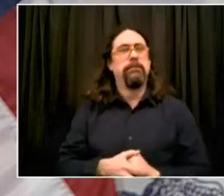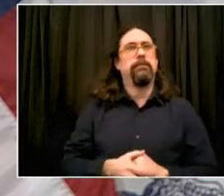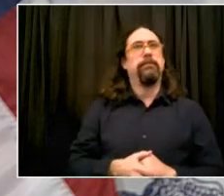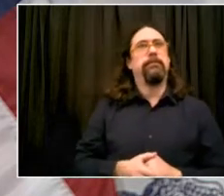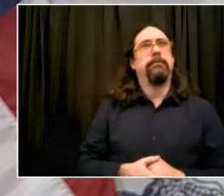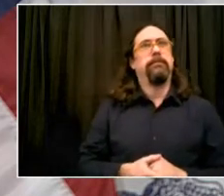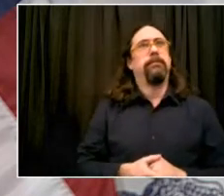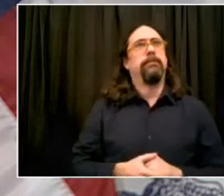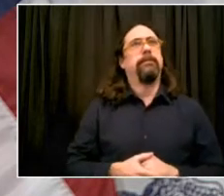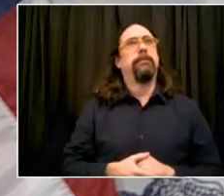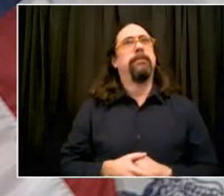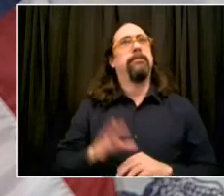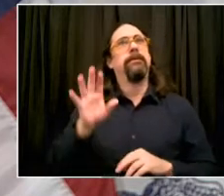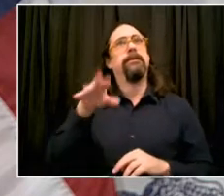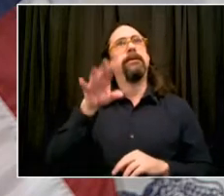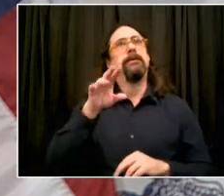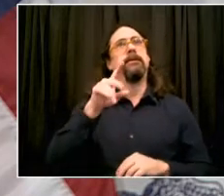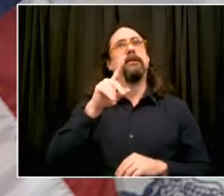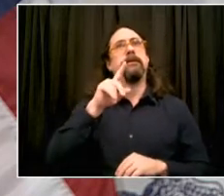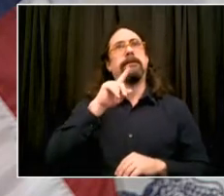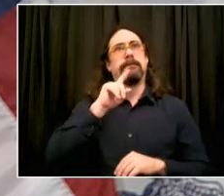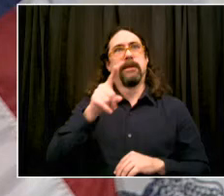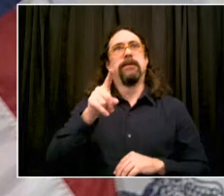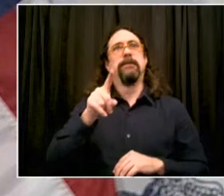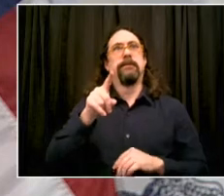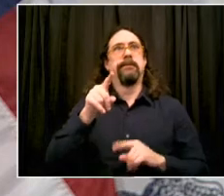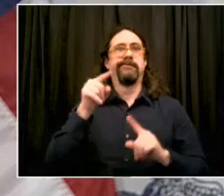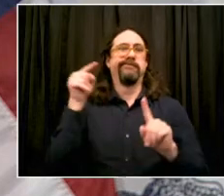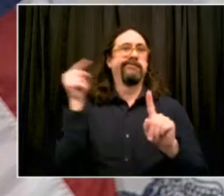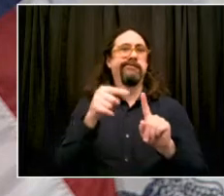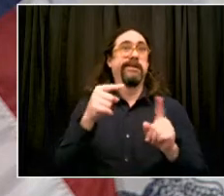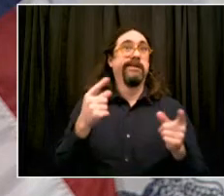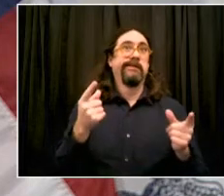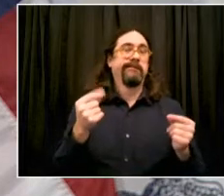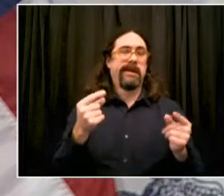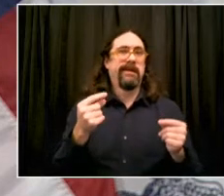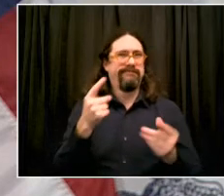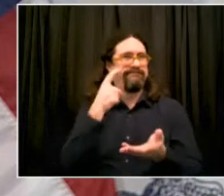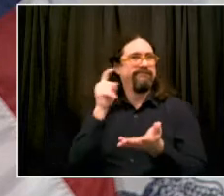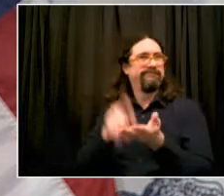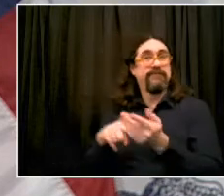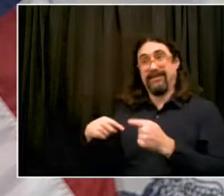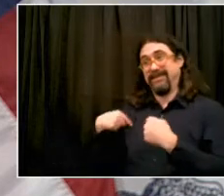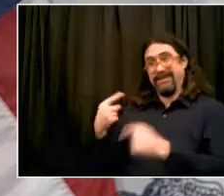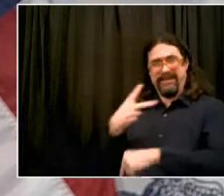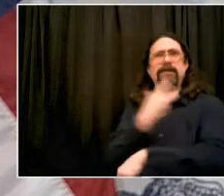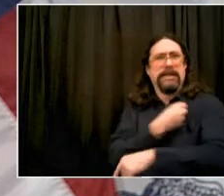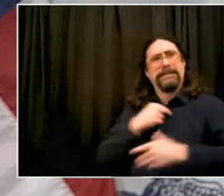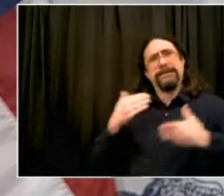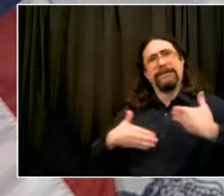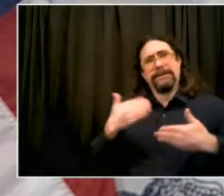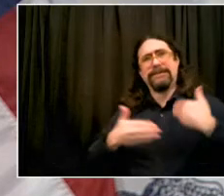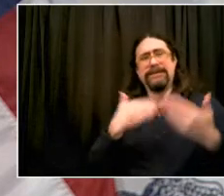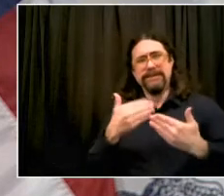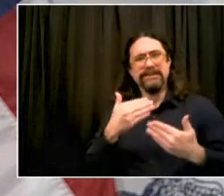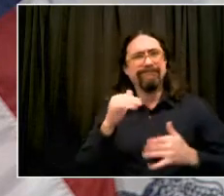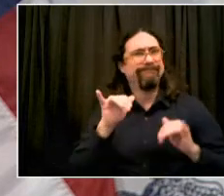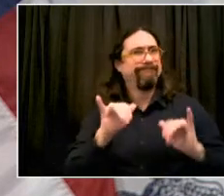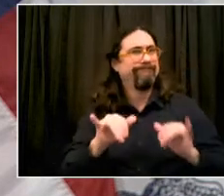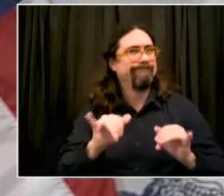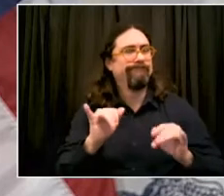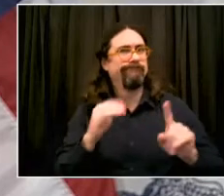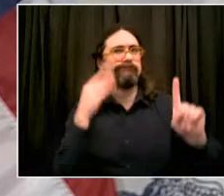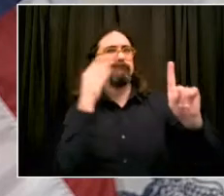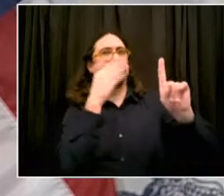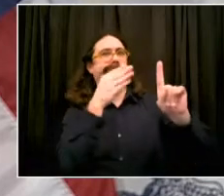are going to help us do that. The site in the Bronx, working with the state, we took a dedicated supply of vaccine and focused it on residents of the